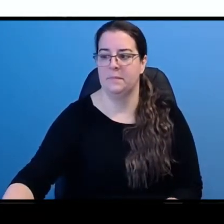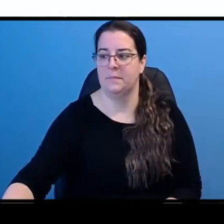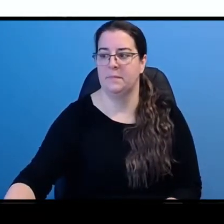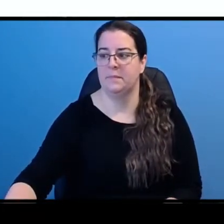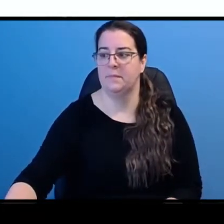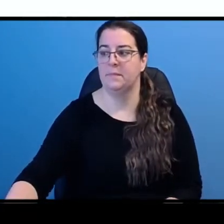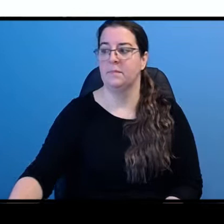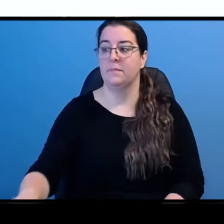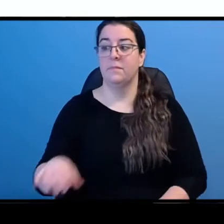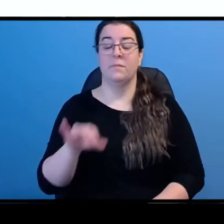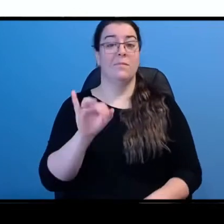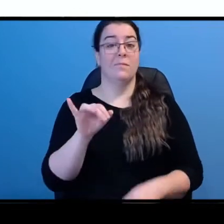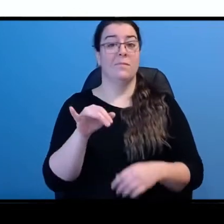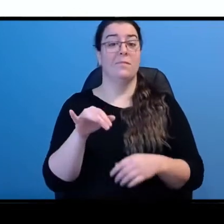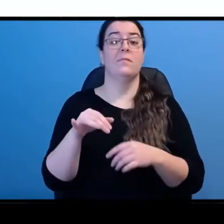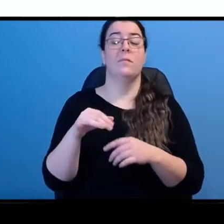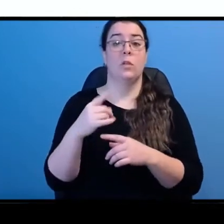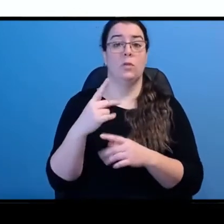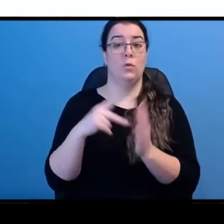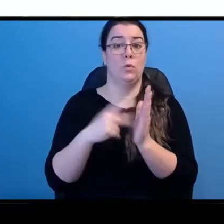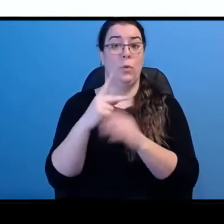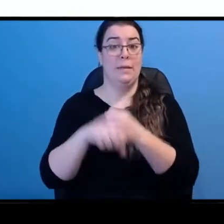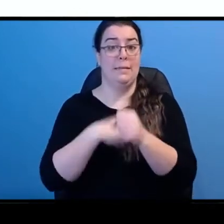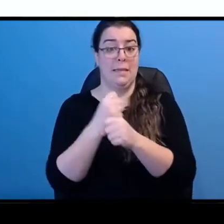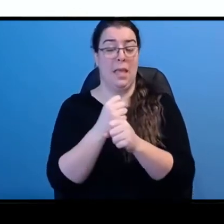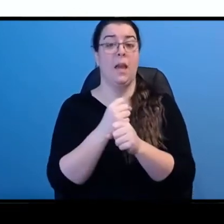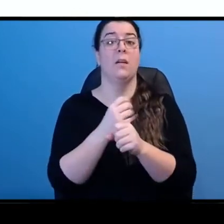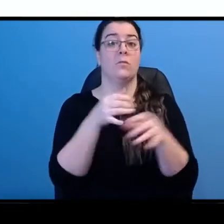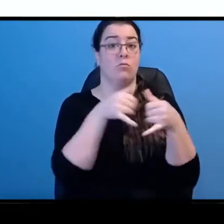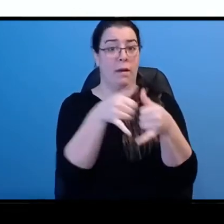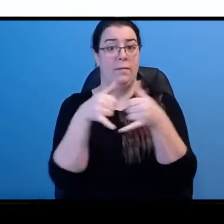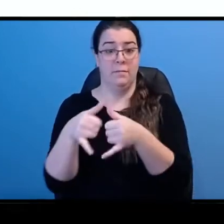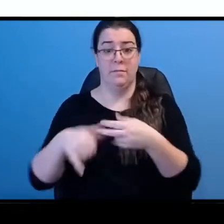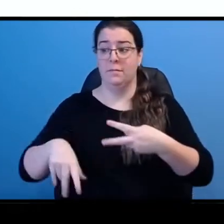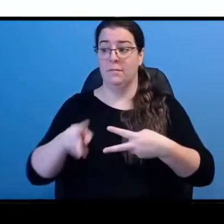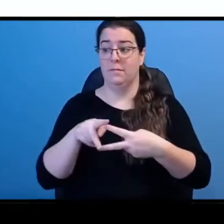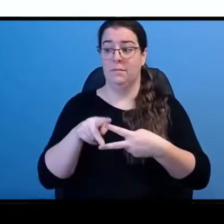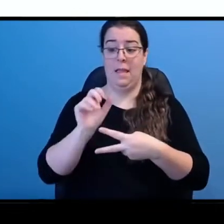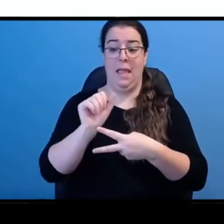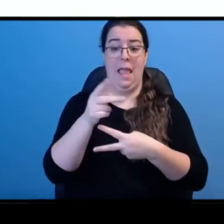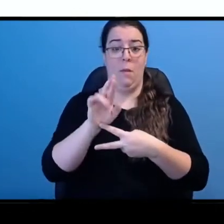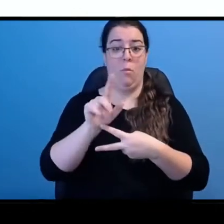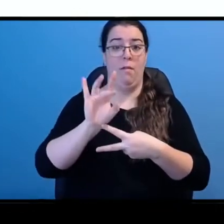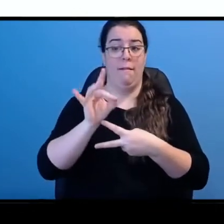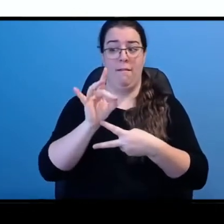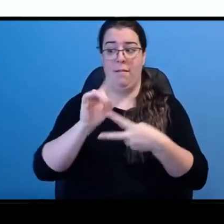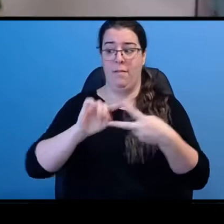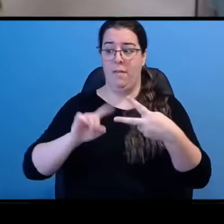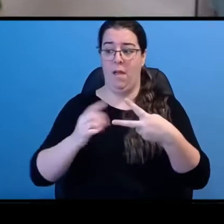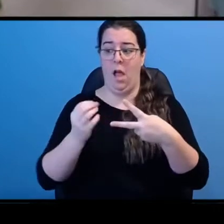$60,000, and exceptionally sometimes can be up to $100,000. Woo!